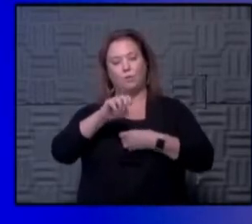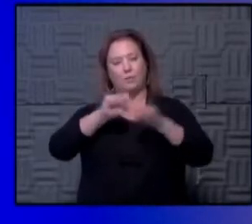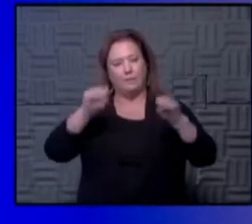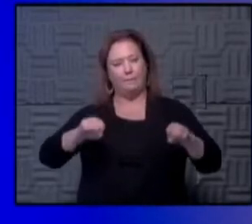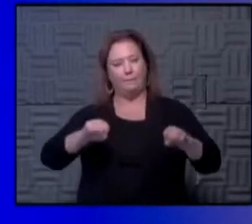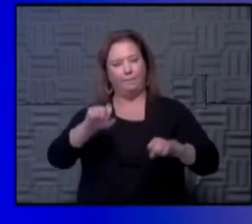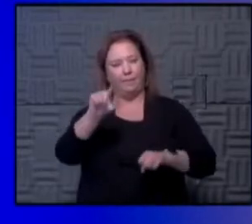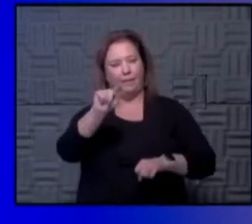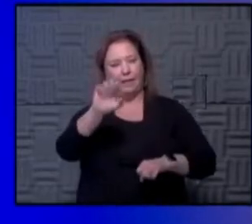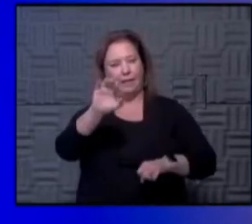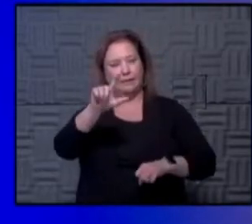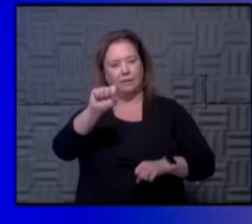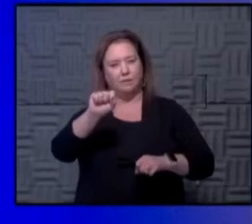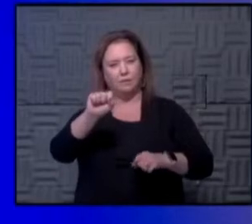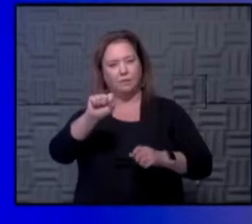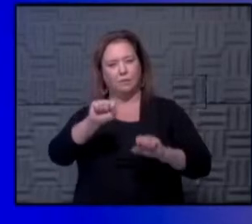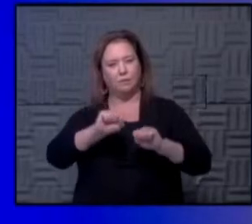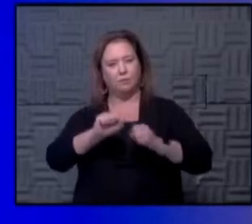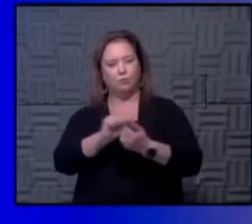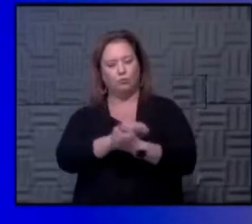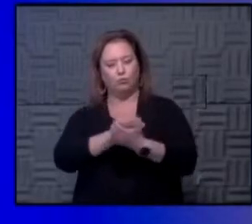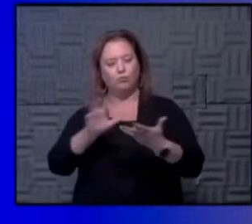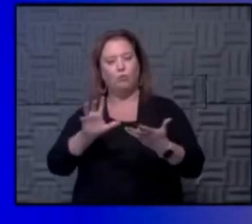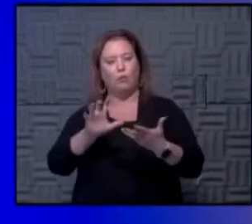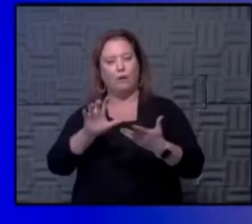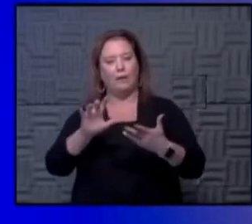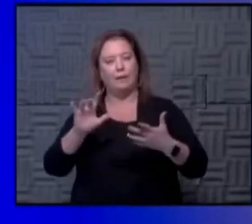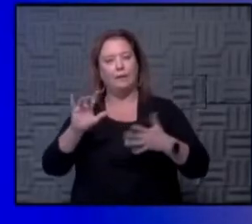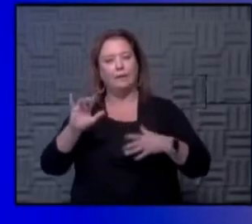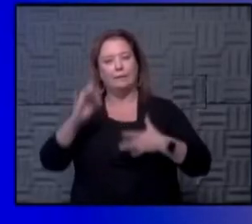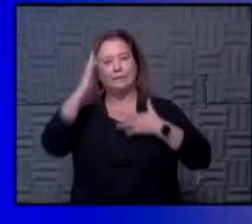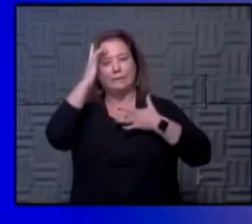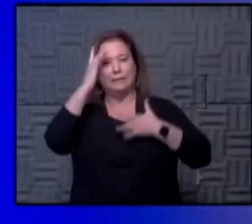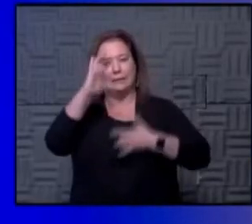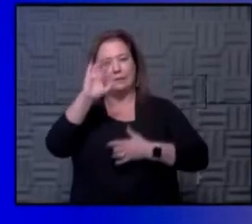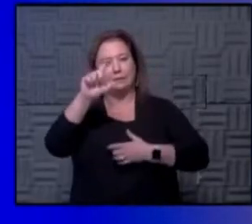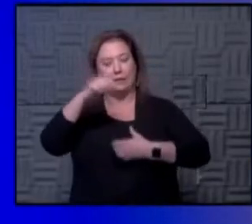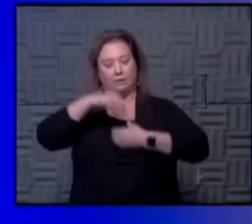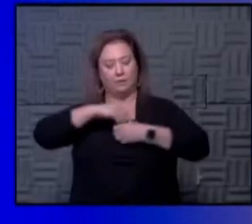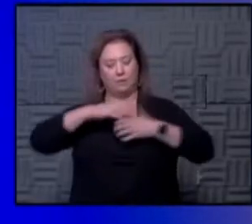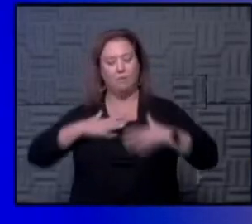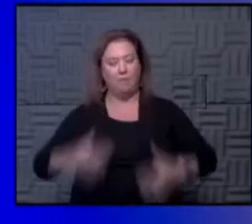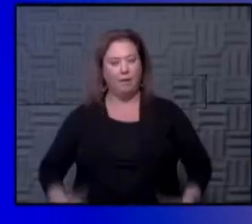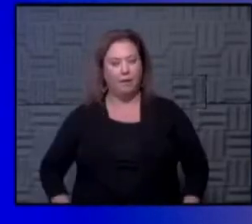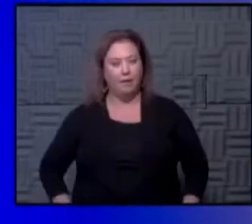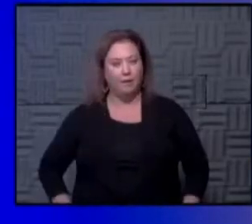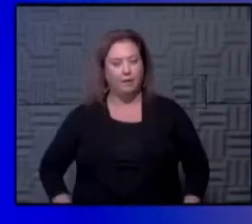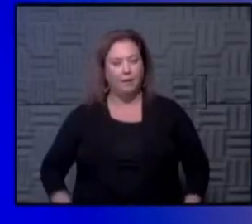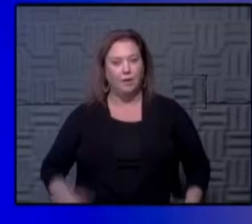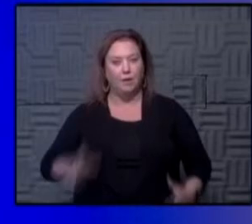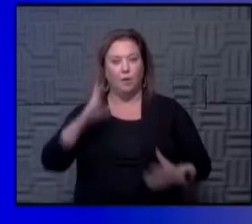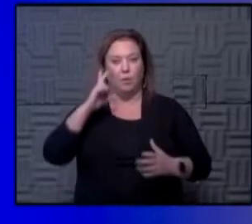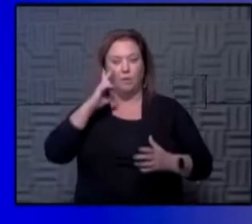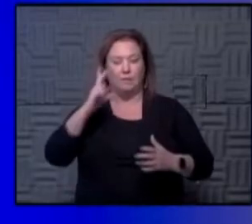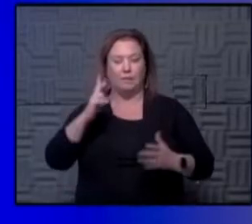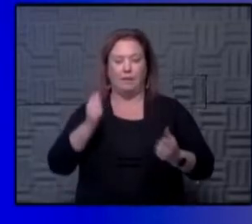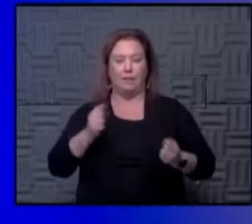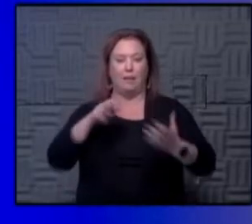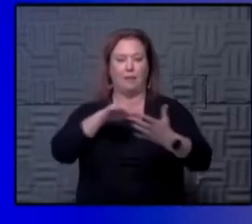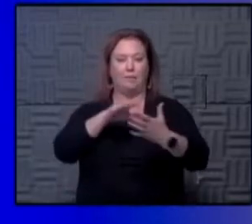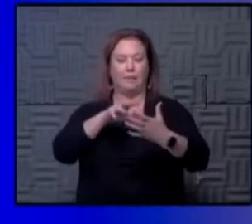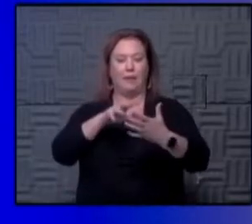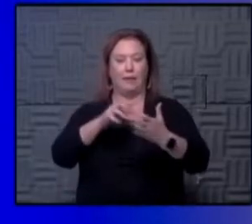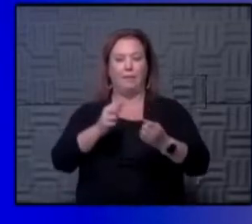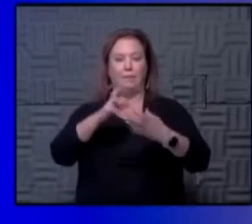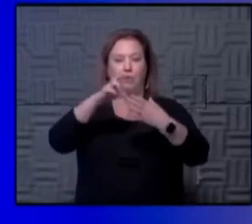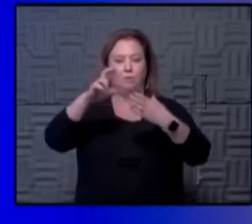to clear and destroy virus-infected cells in our body. I think it's a good study. We have just seen a lot of heterogeneous